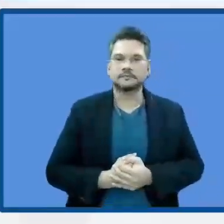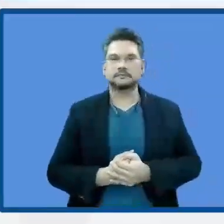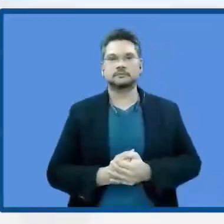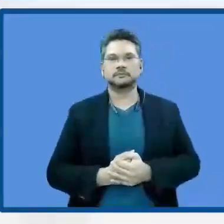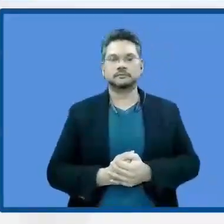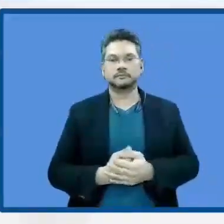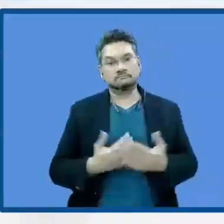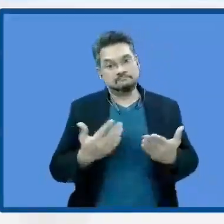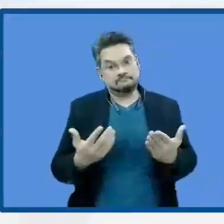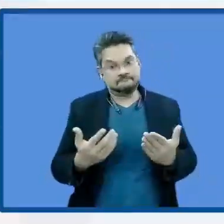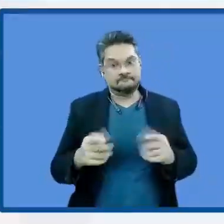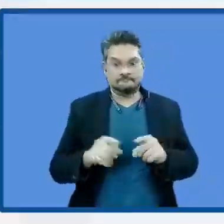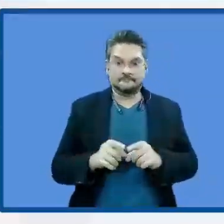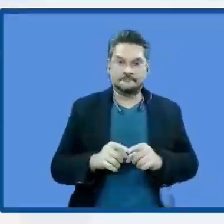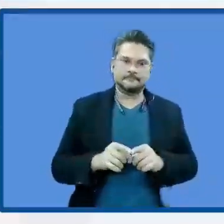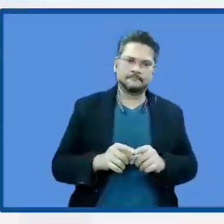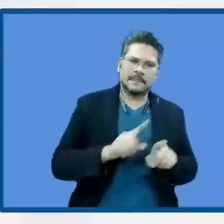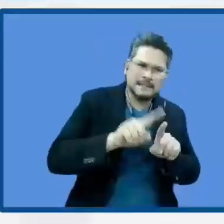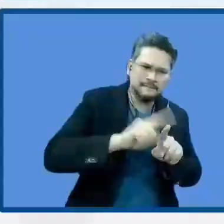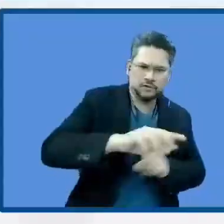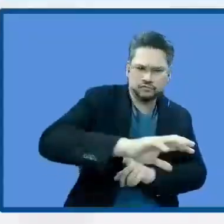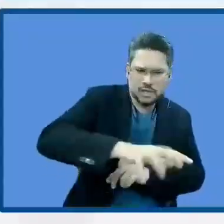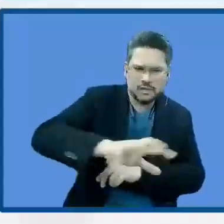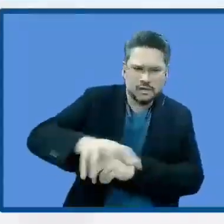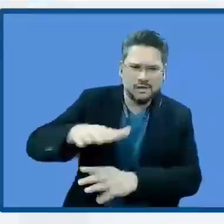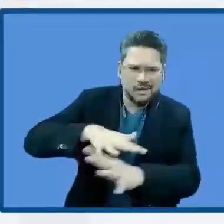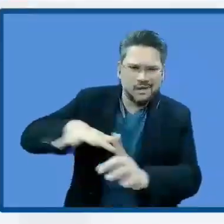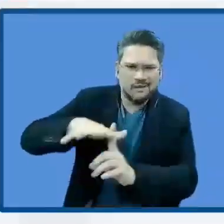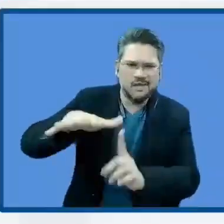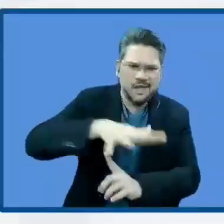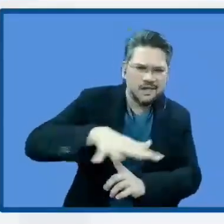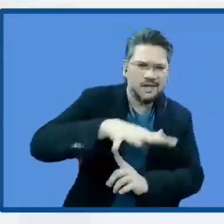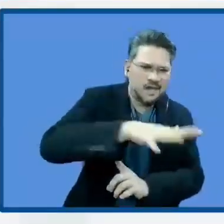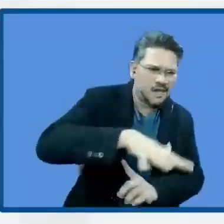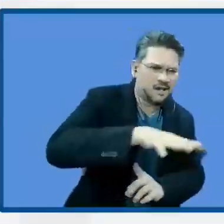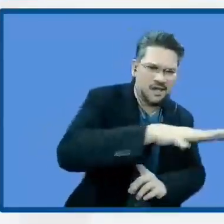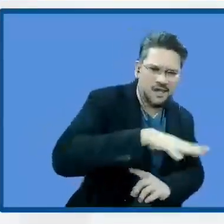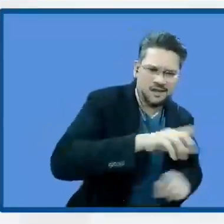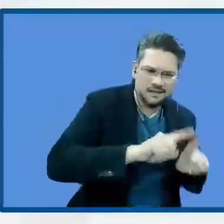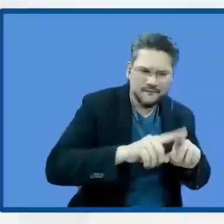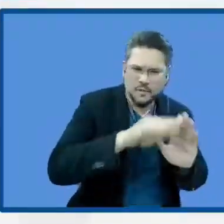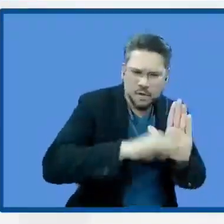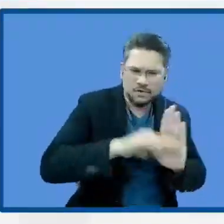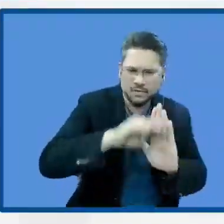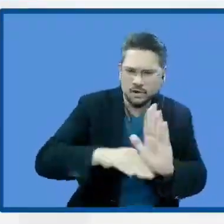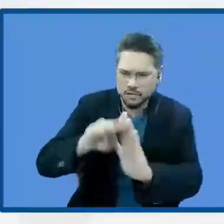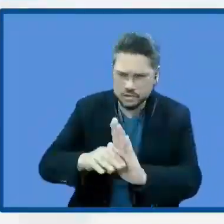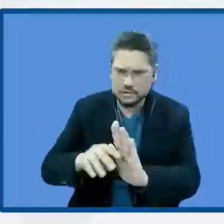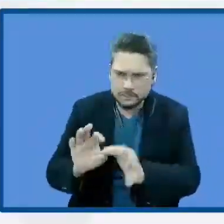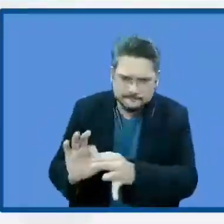multi-sectoral public policies, integration would be needed to